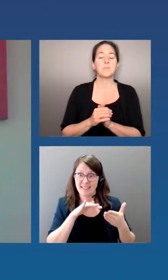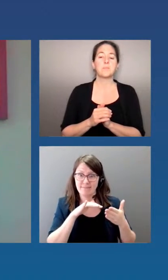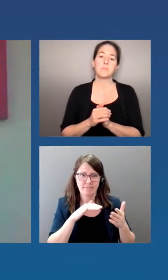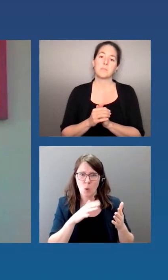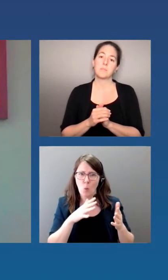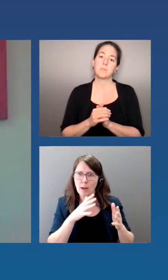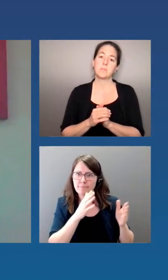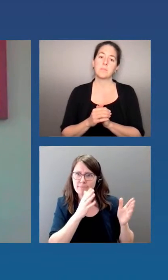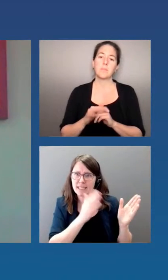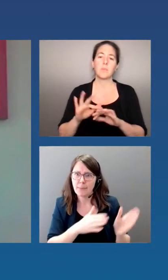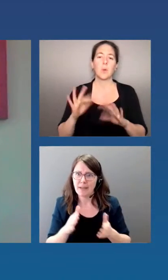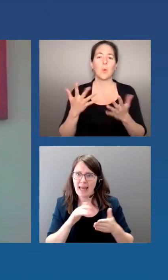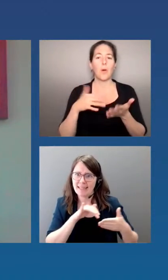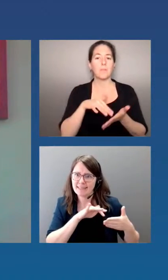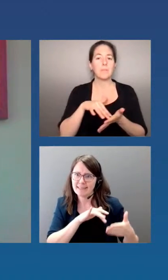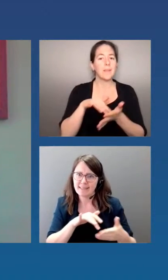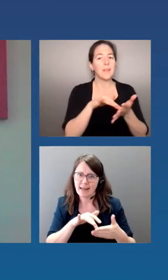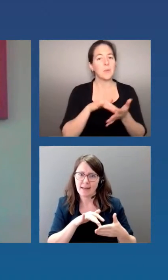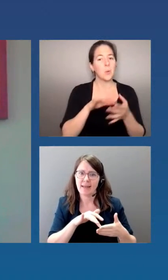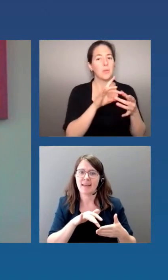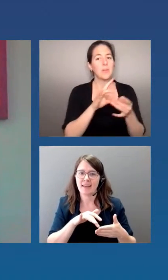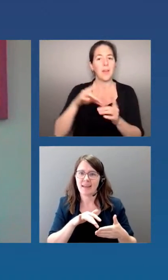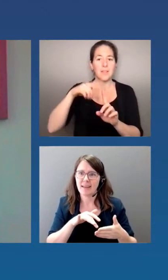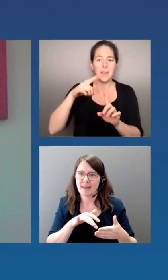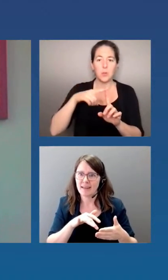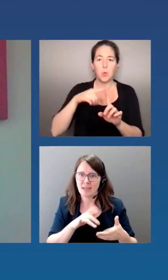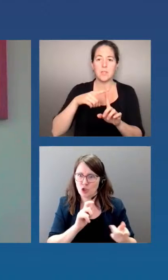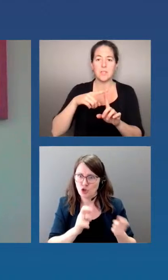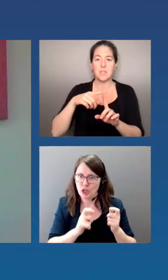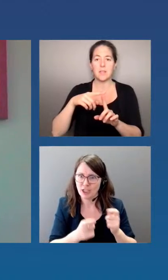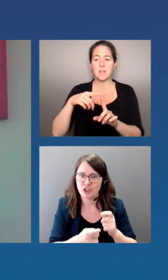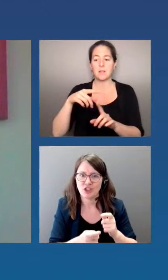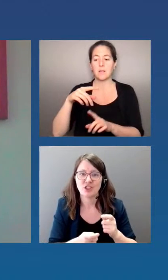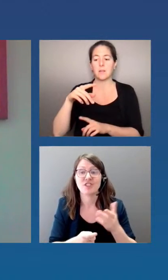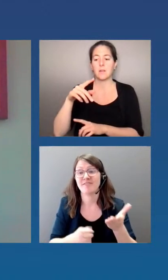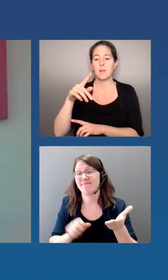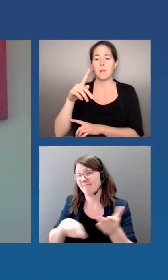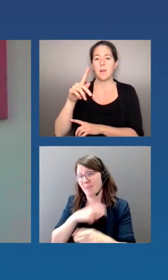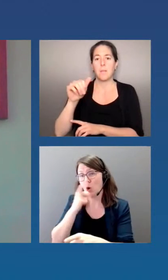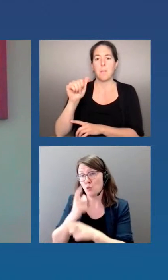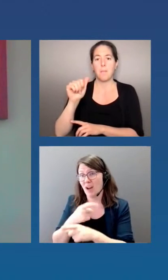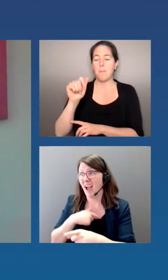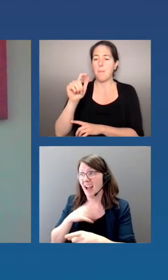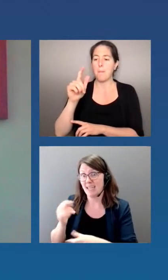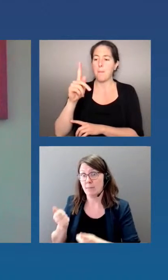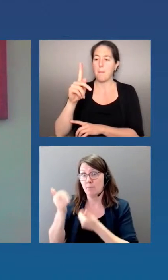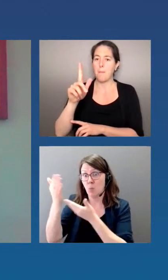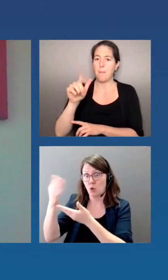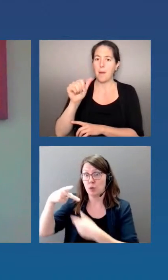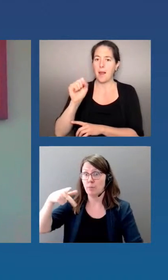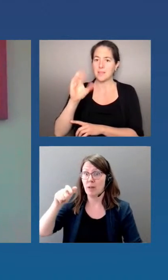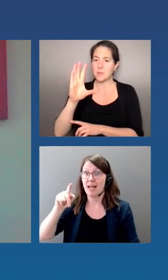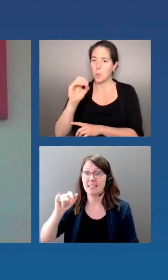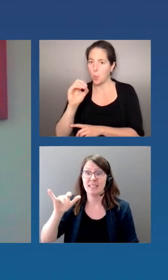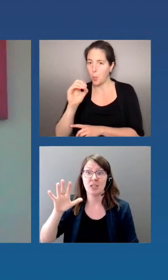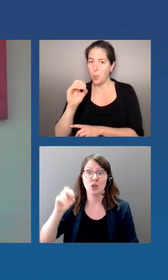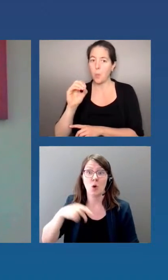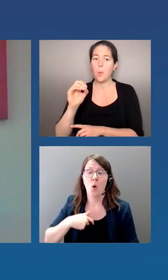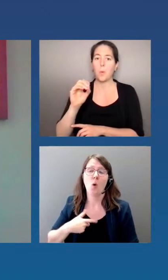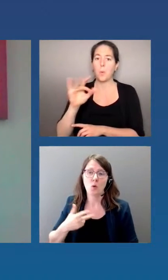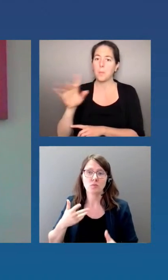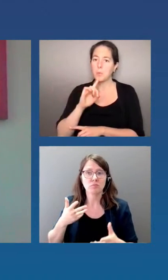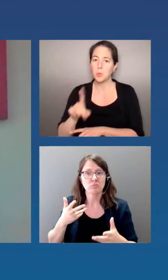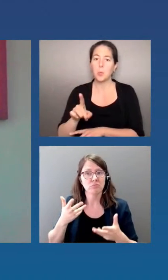You're right, Plasco died on December 31st, 2014 as a result of a motion that I put forward. So in that regard, so this